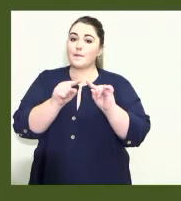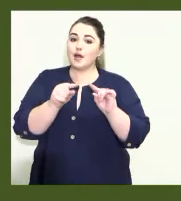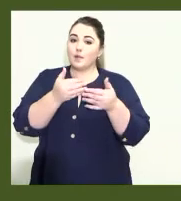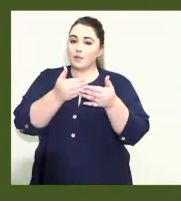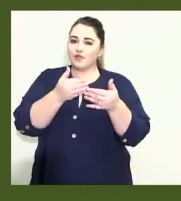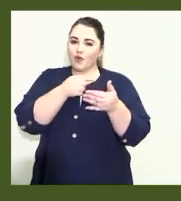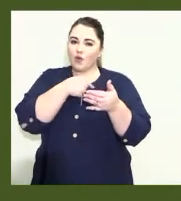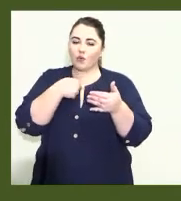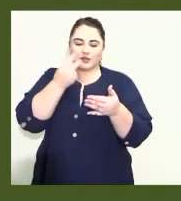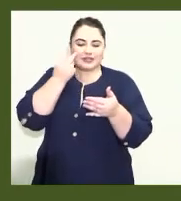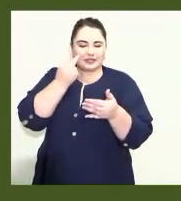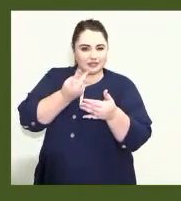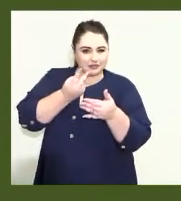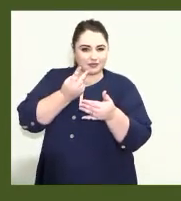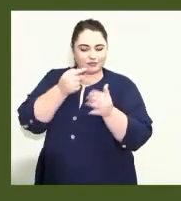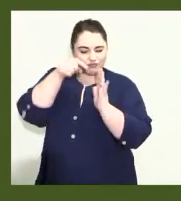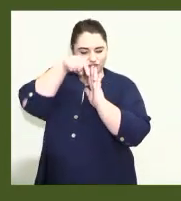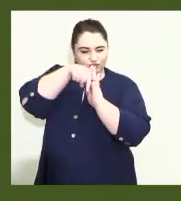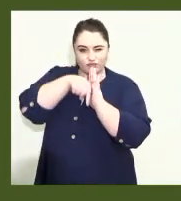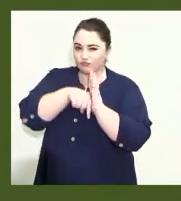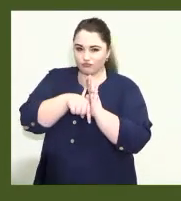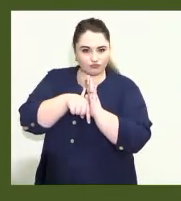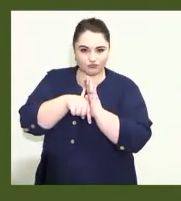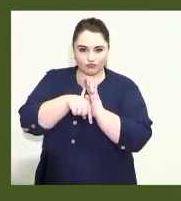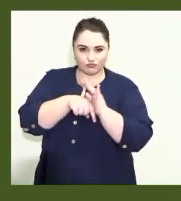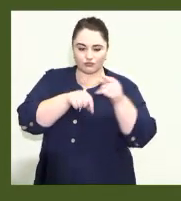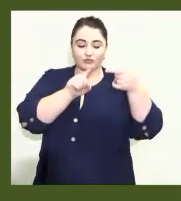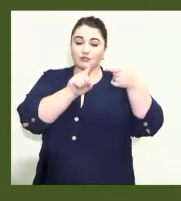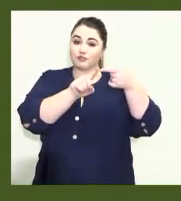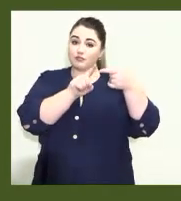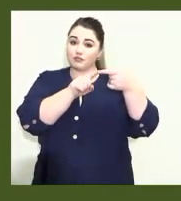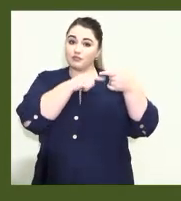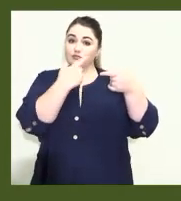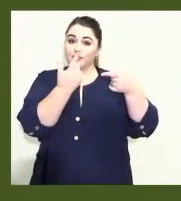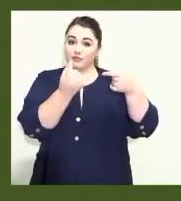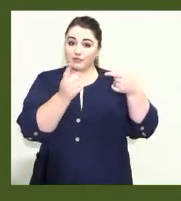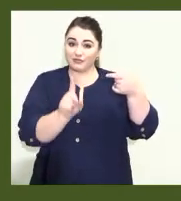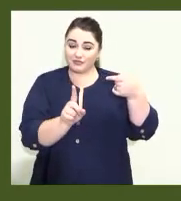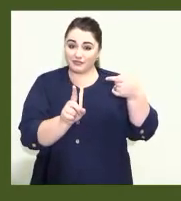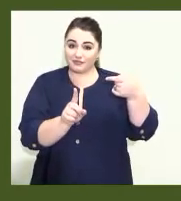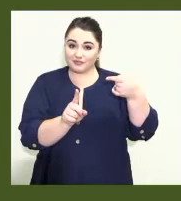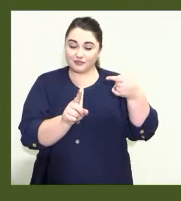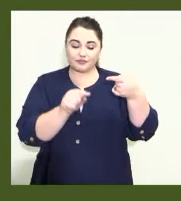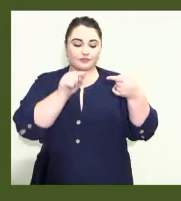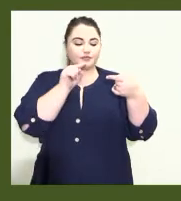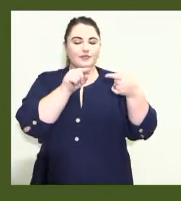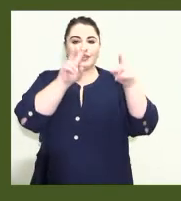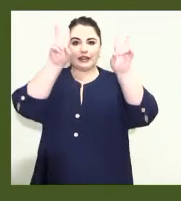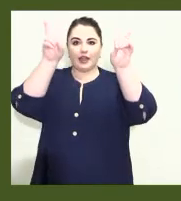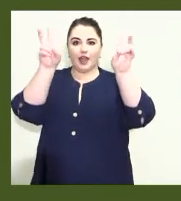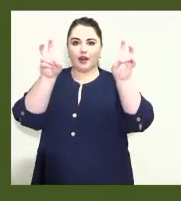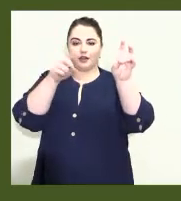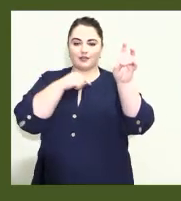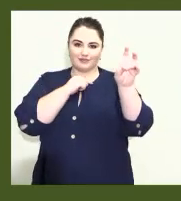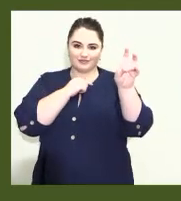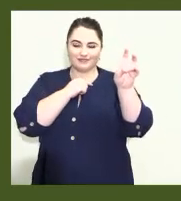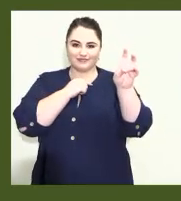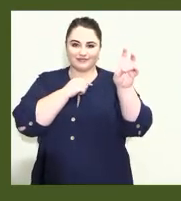But before we can look at the details here, the very first thing that we must do, we must go to the